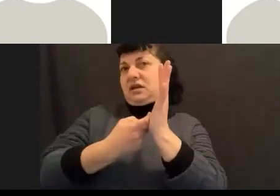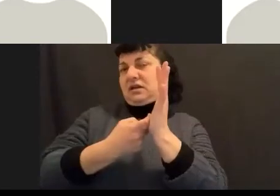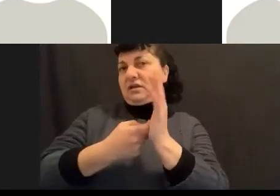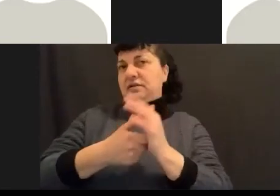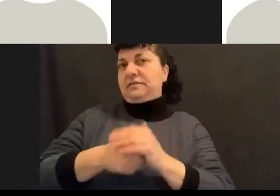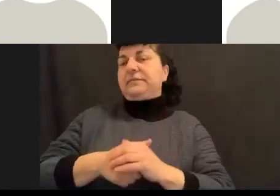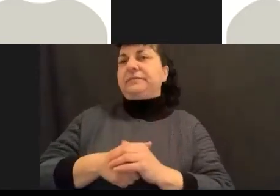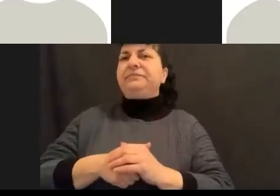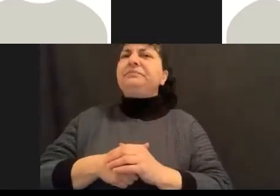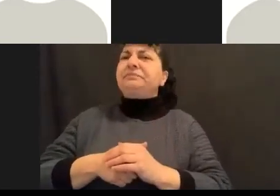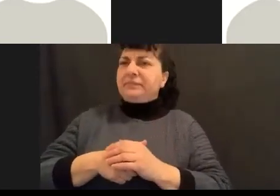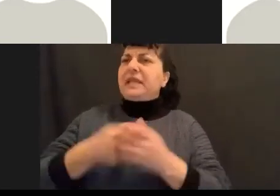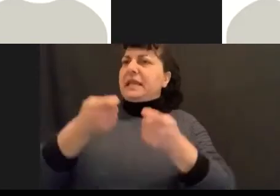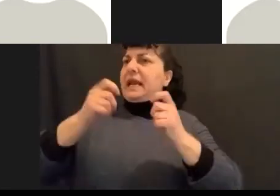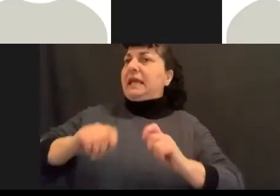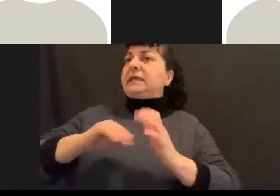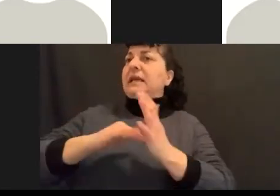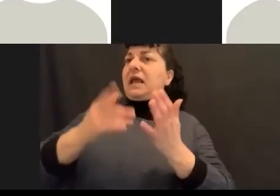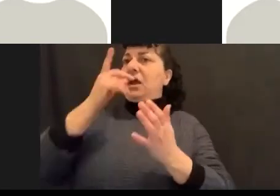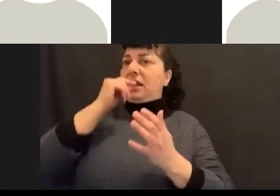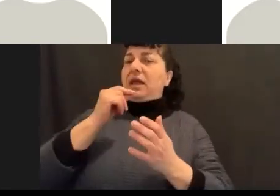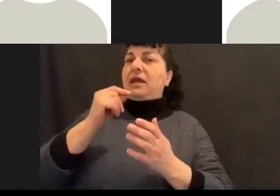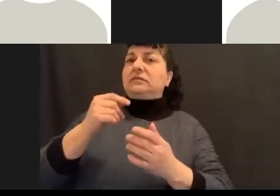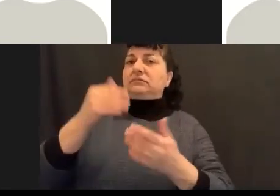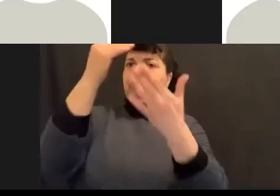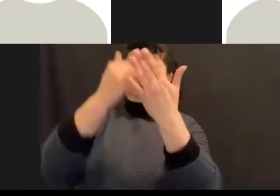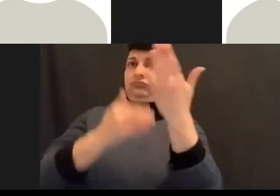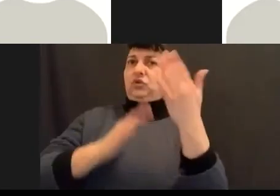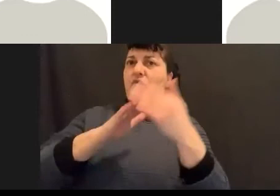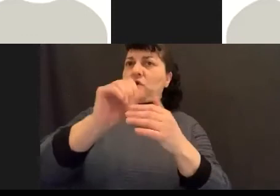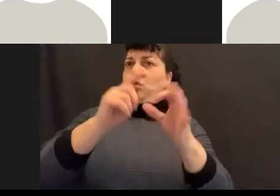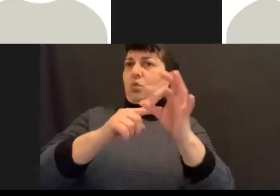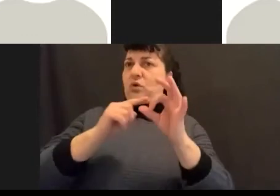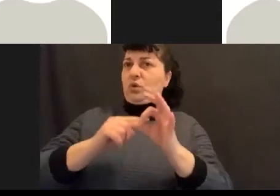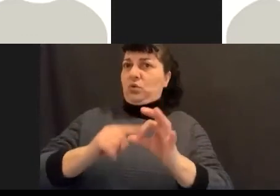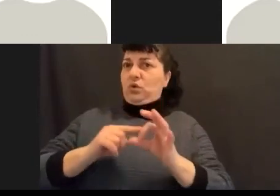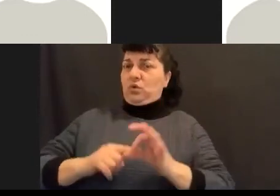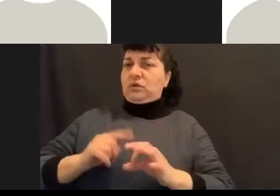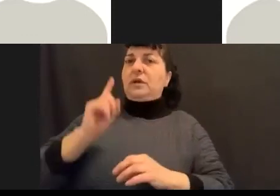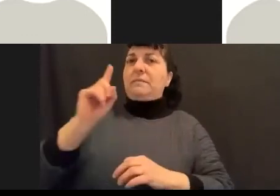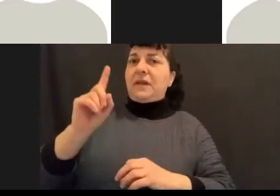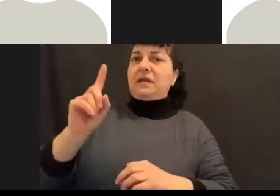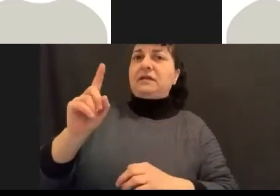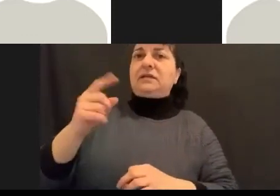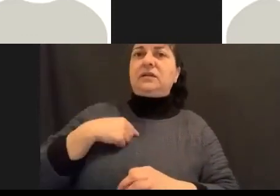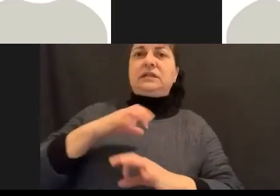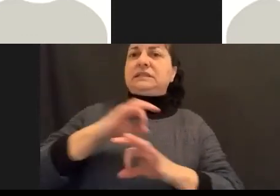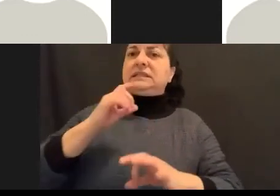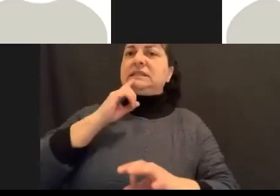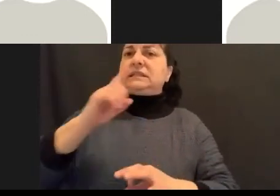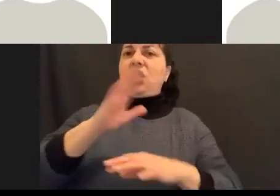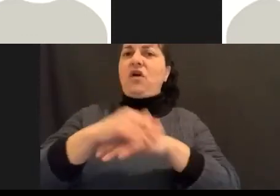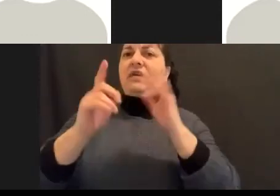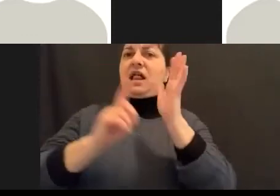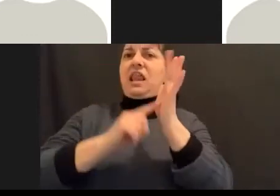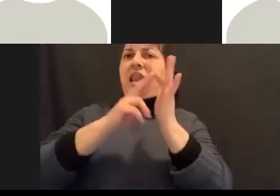some questions now, but it was remiss of me earlier not to mention Linda and Nina, who are helping us out